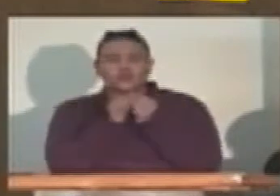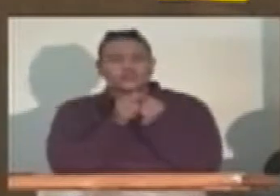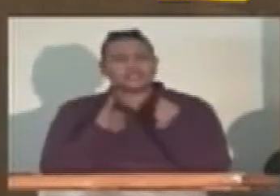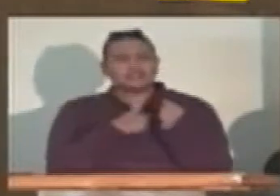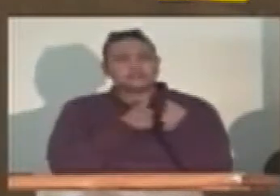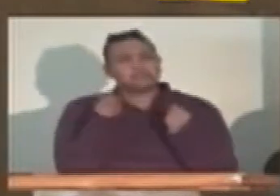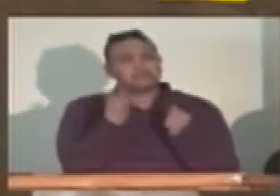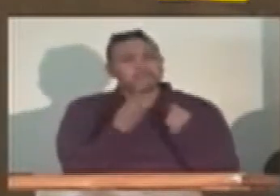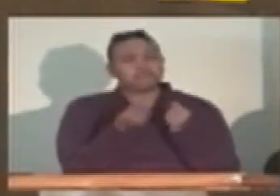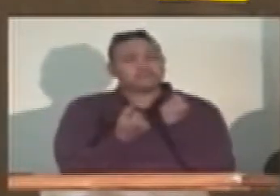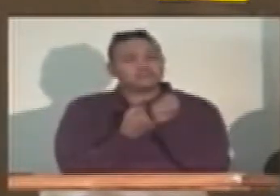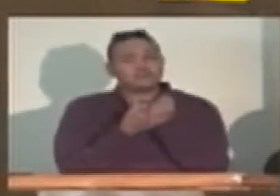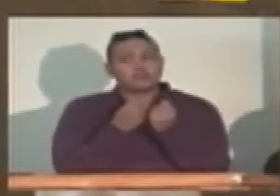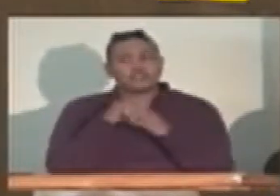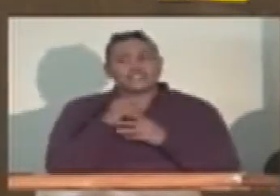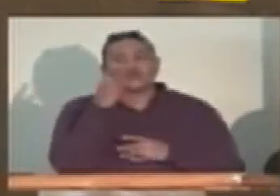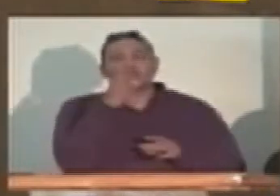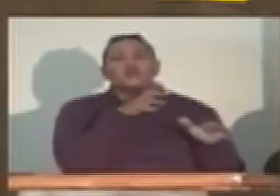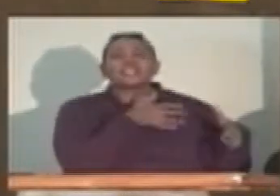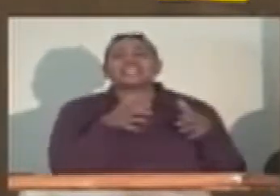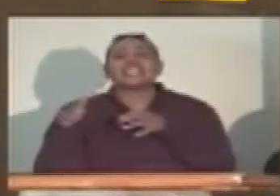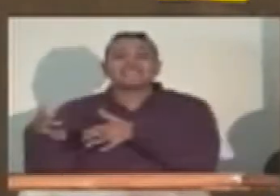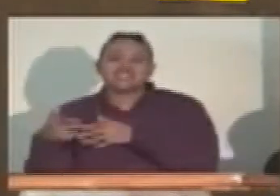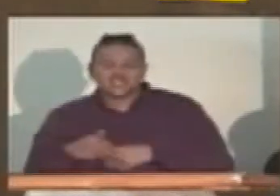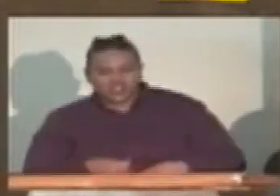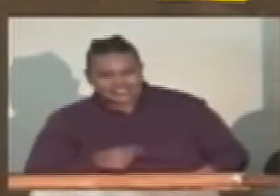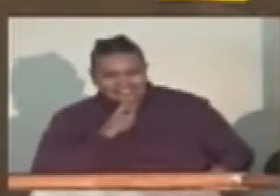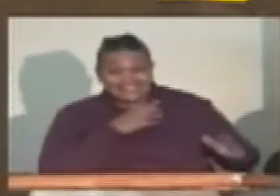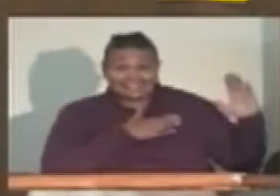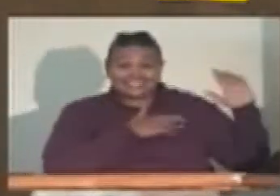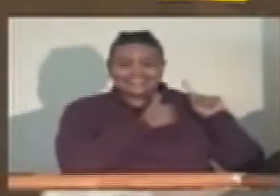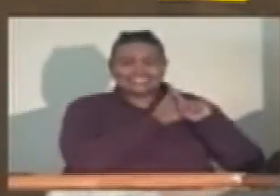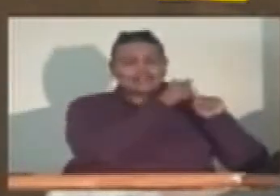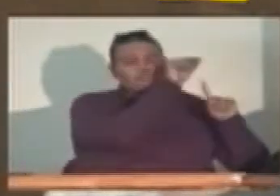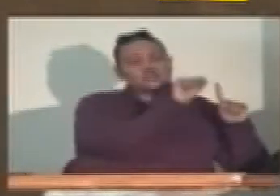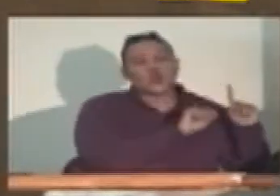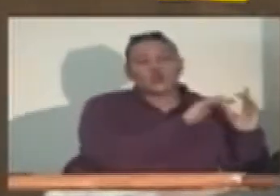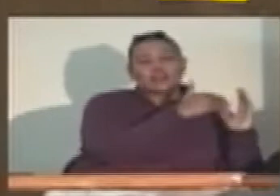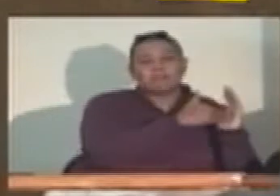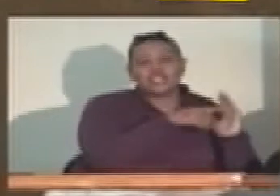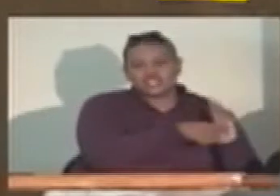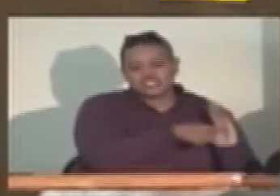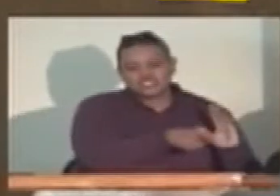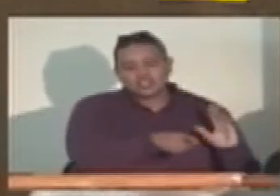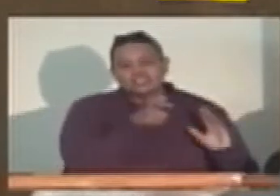support in the other two divisions, the citizens of South Manchester